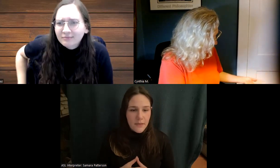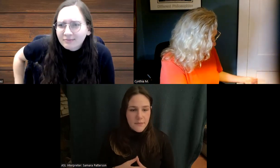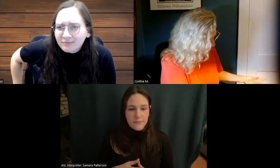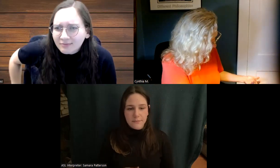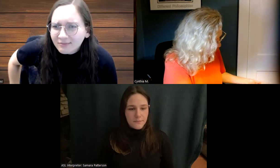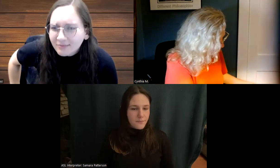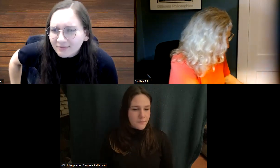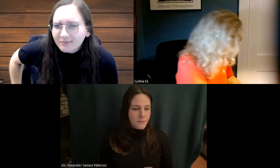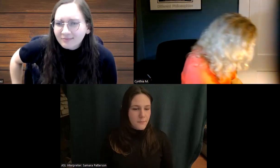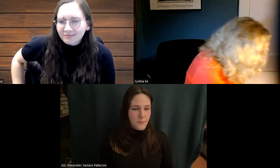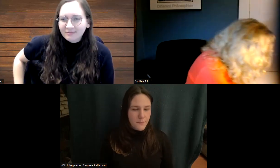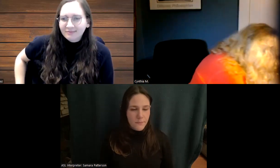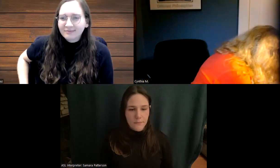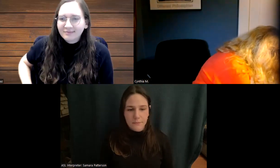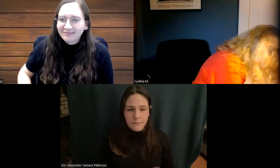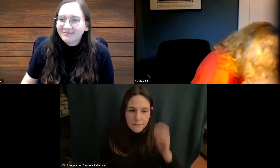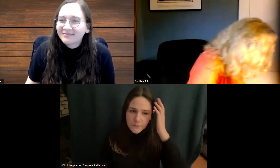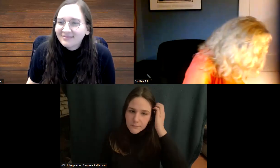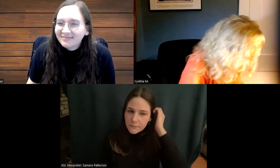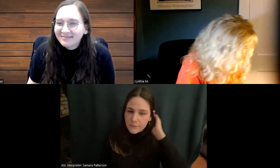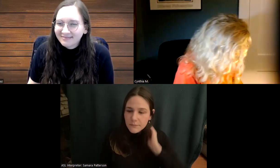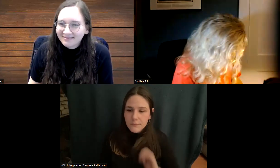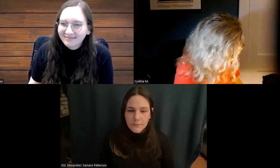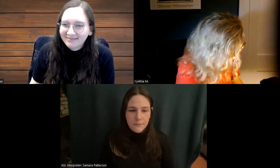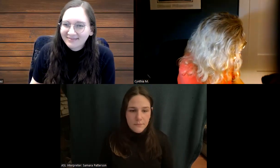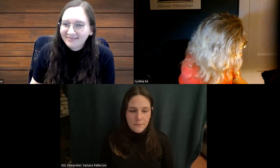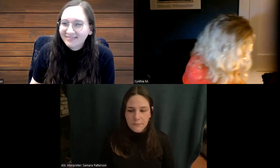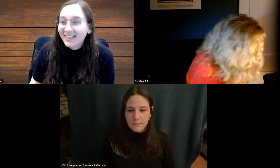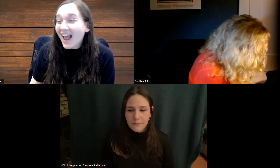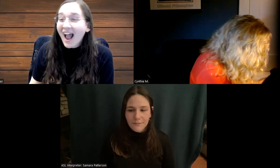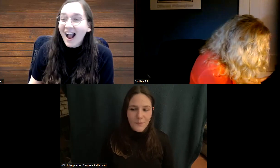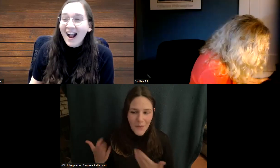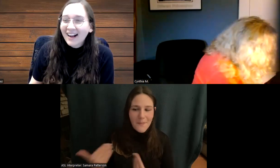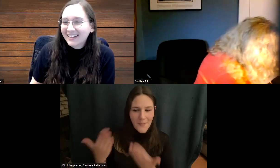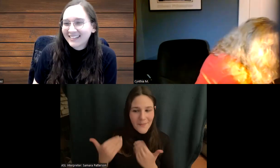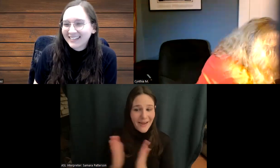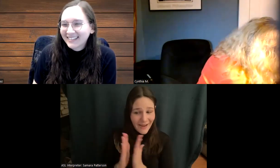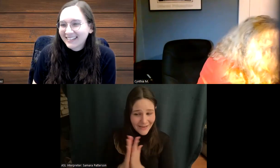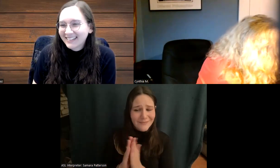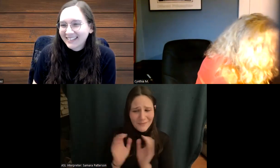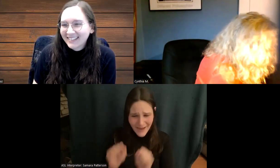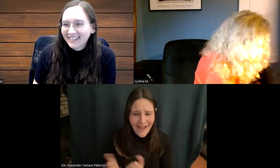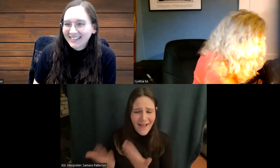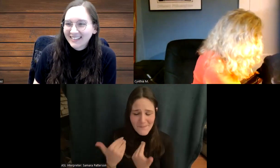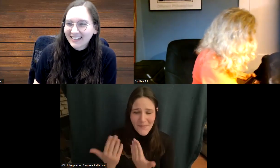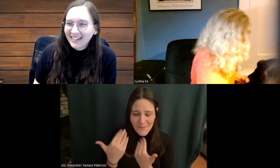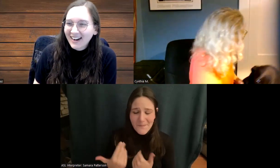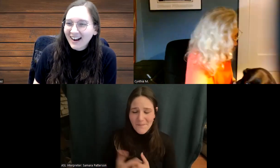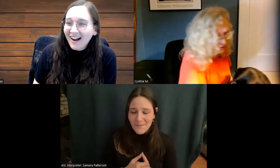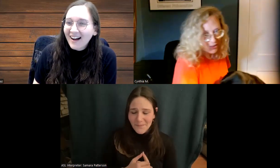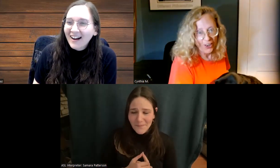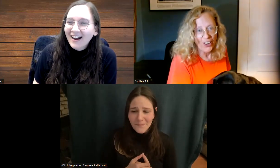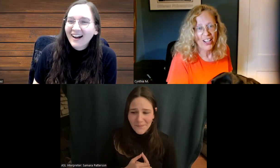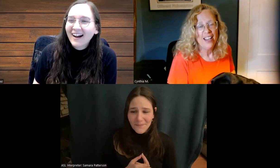answer sometimes. Come on up. Come on up. Come on. Yay. Come on. You can do it. All right, baby girl.